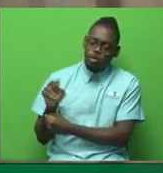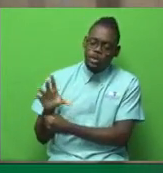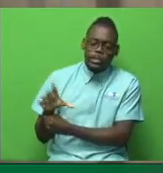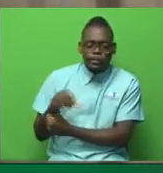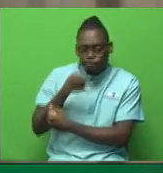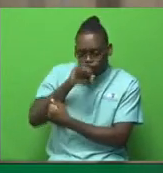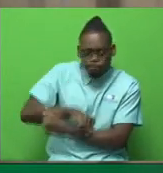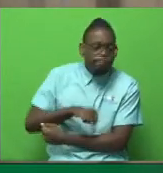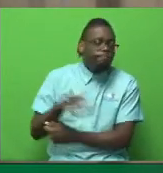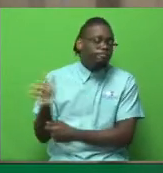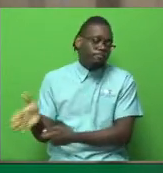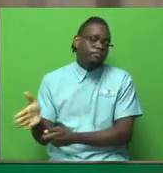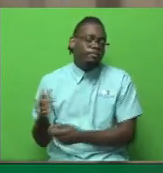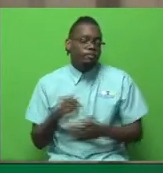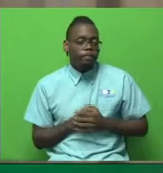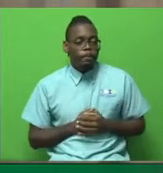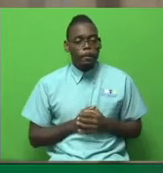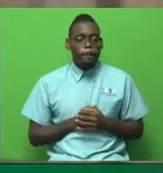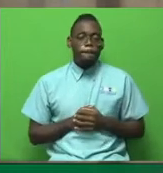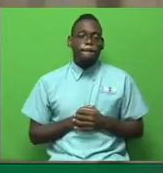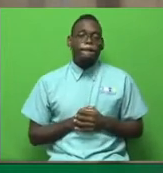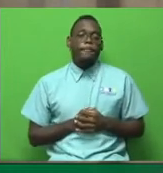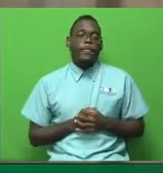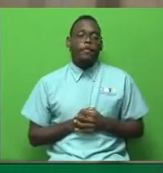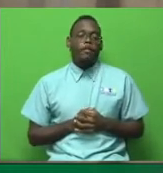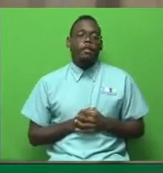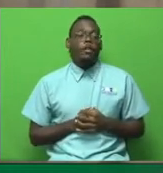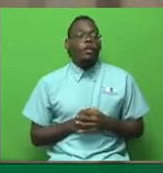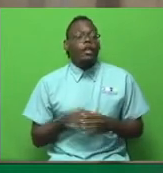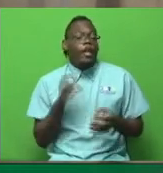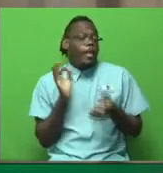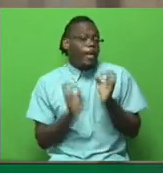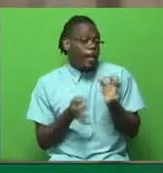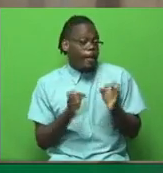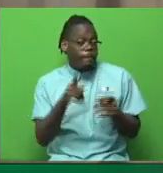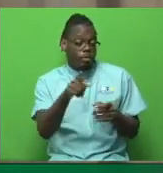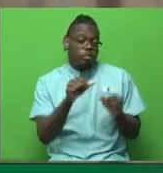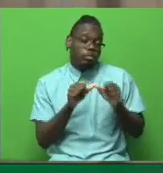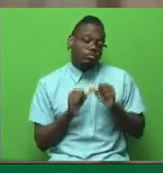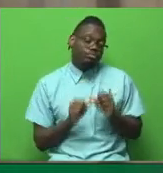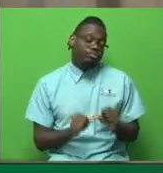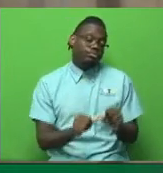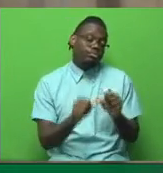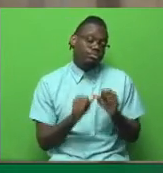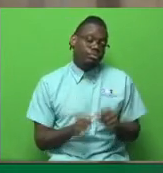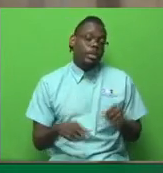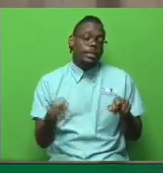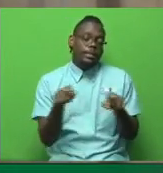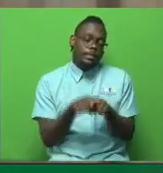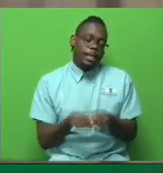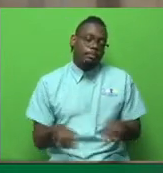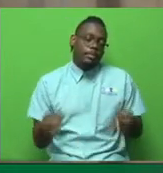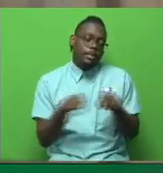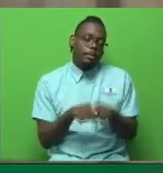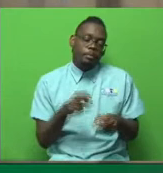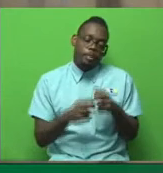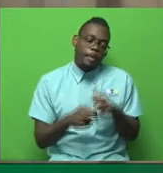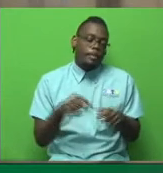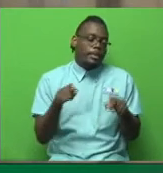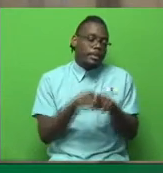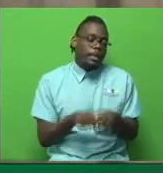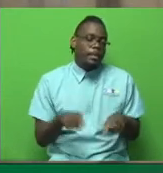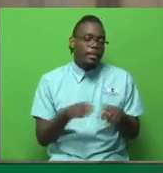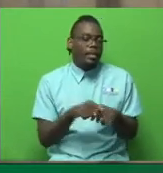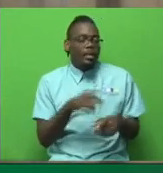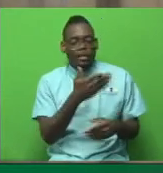because as I said if you exist with the policy and the policy does not change the outcomes would not be different and so as